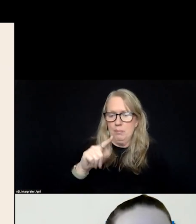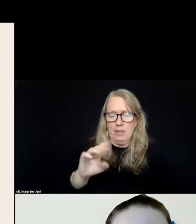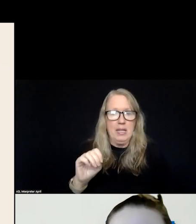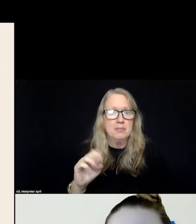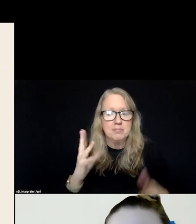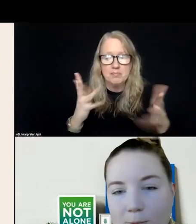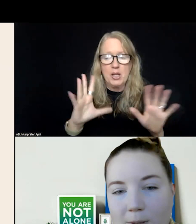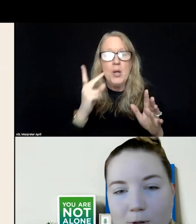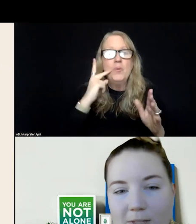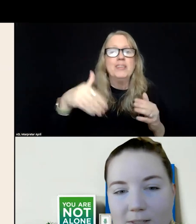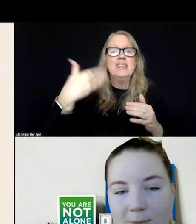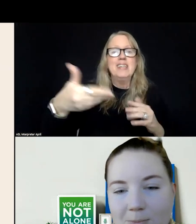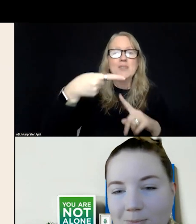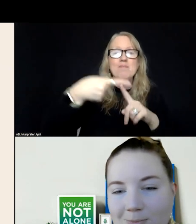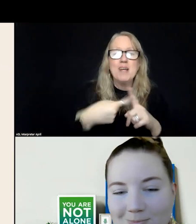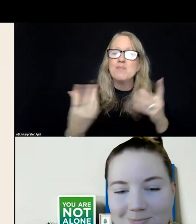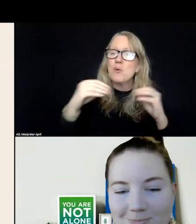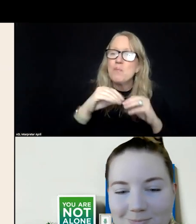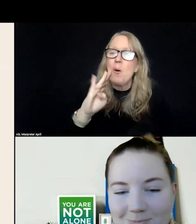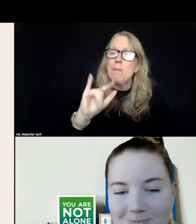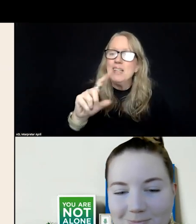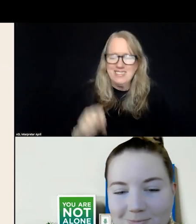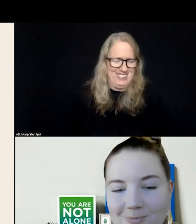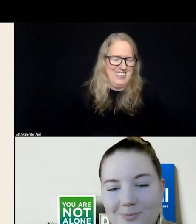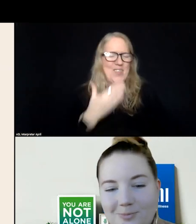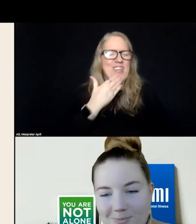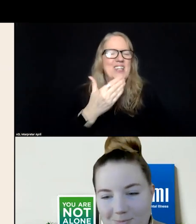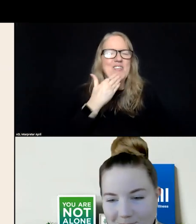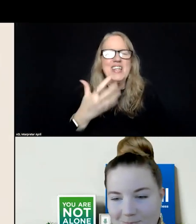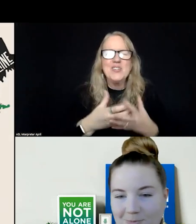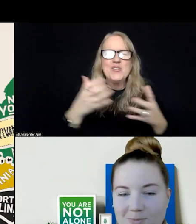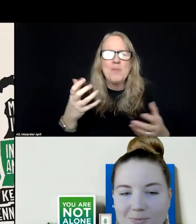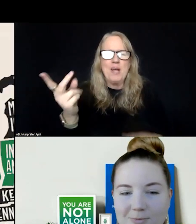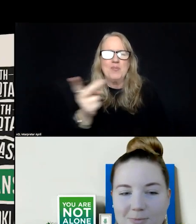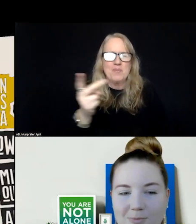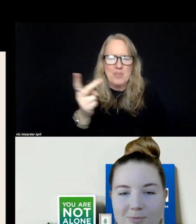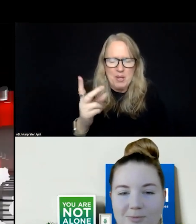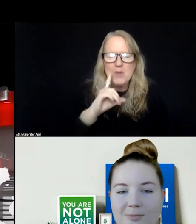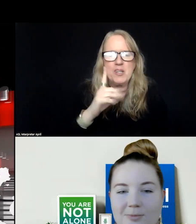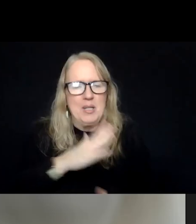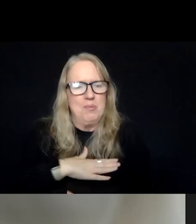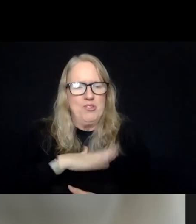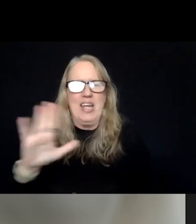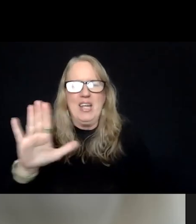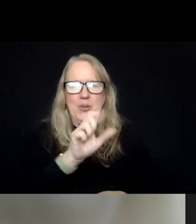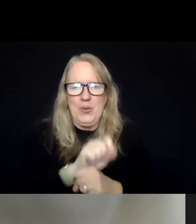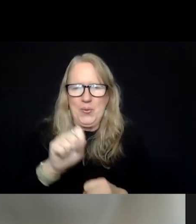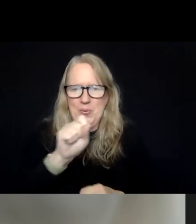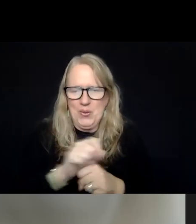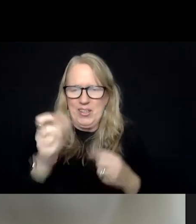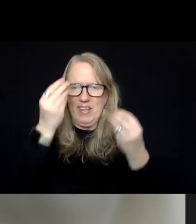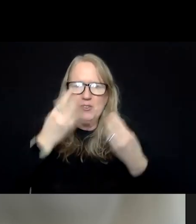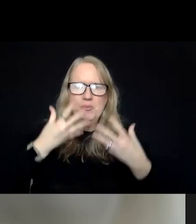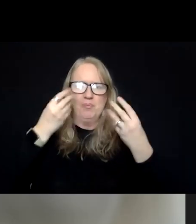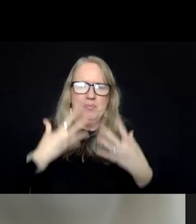back next month with more bills. Thank you so much, Stephanie, Caitlin. Just really appreciate the work you do to keep us updated on